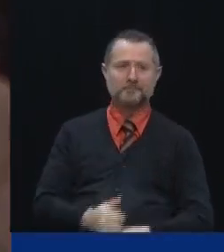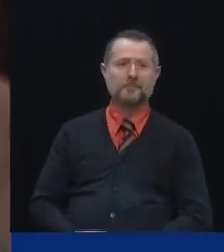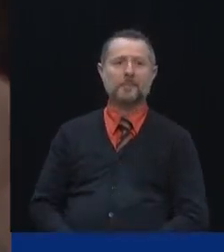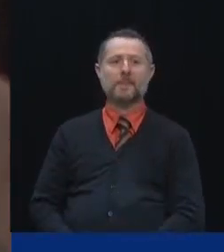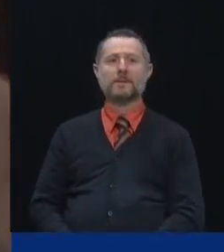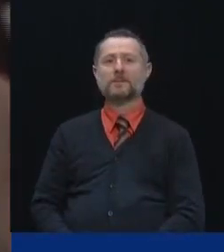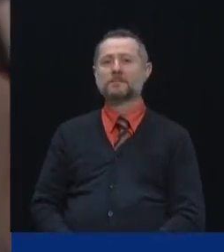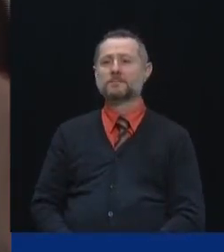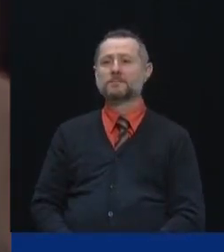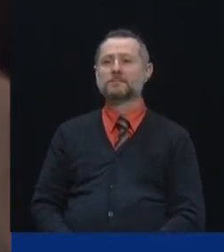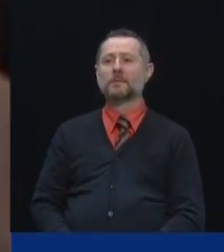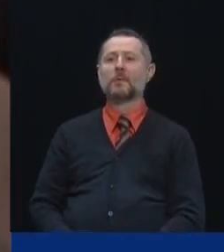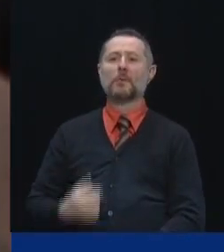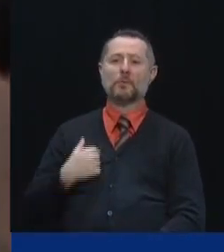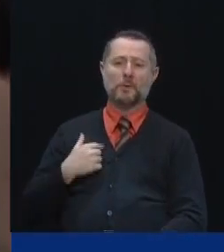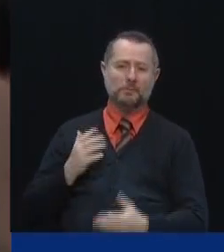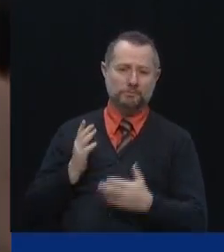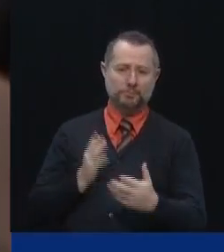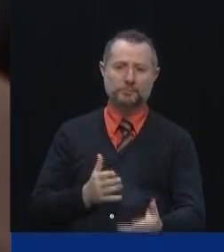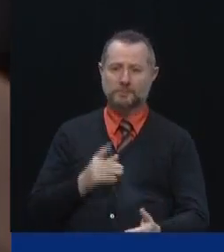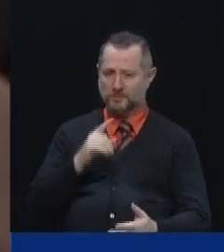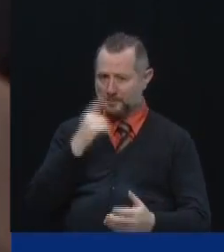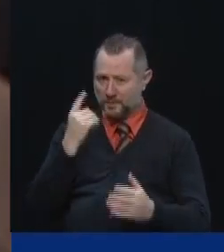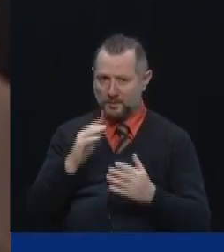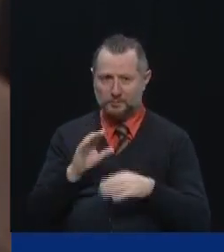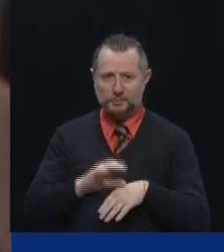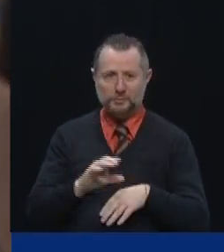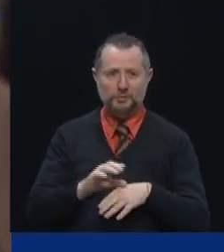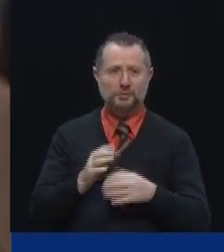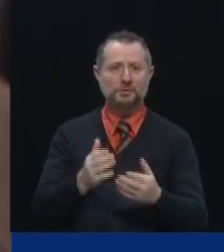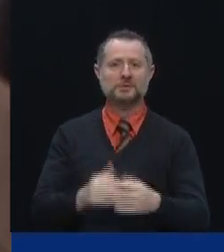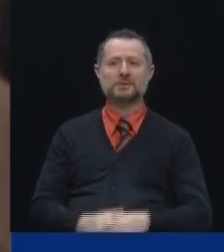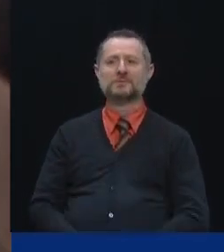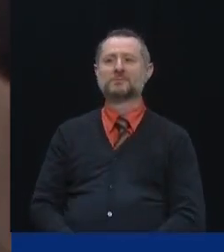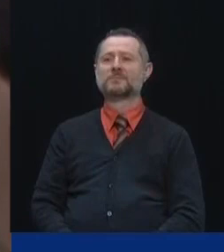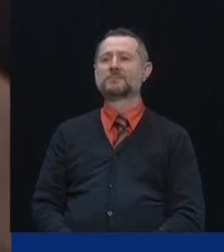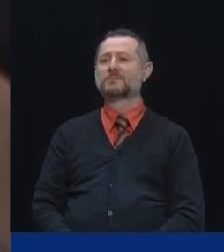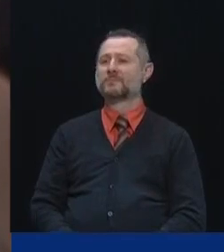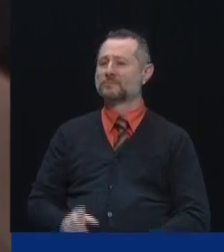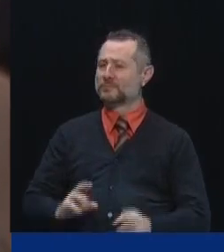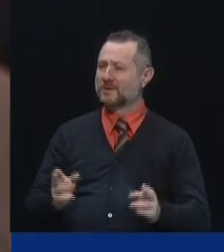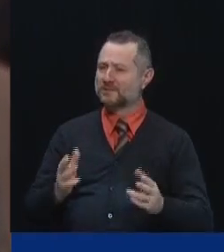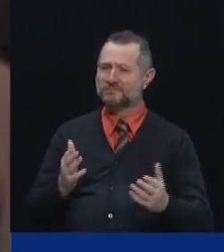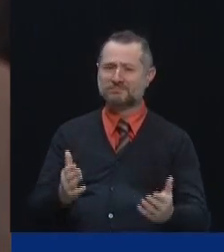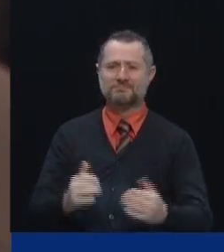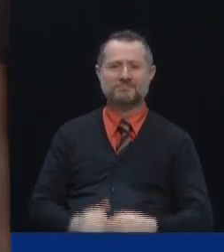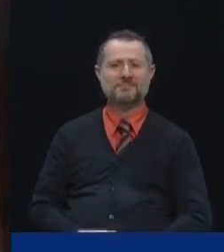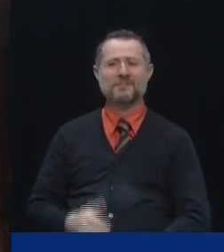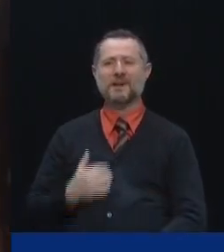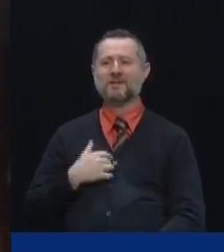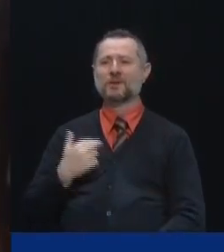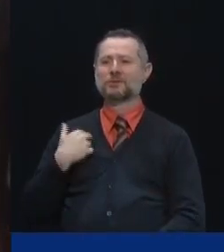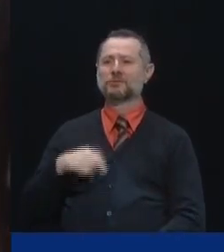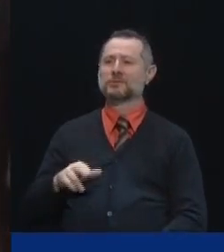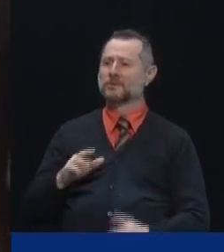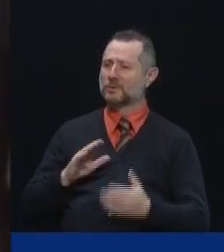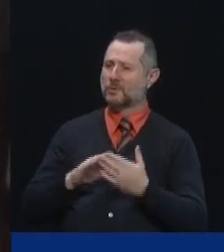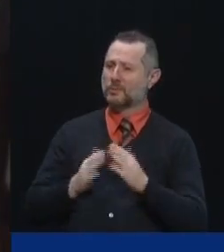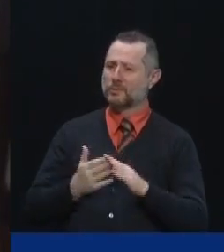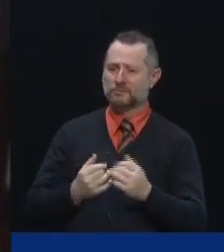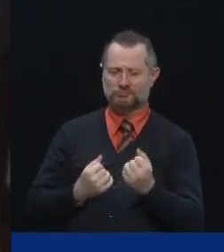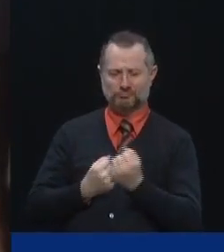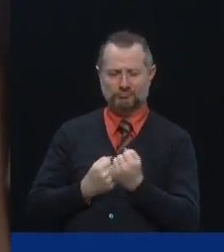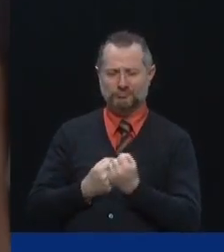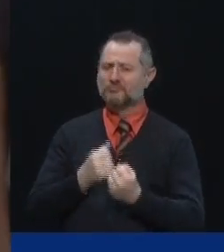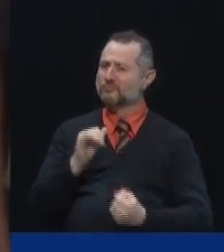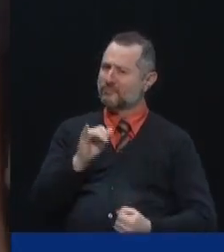We're bringing it to black churches, so it's there, and we have the faith-based community advocating it. We're bringing it